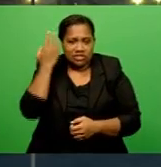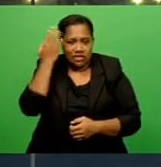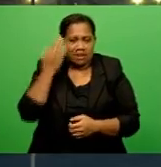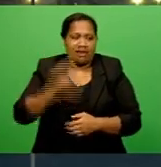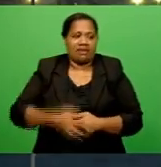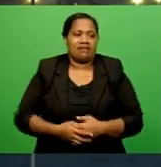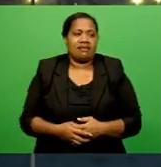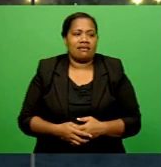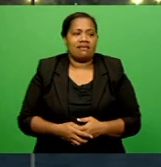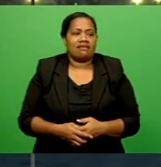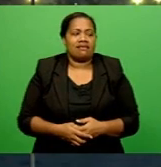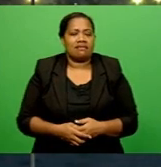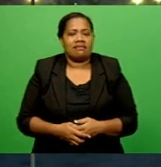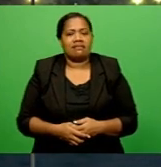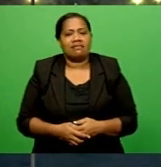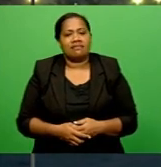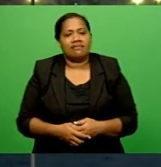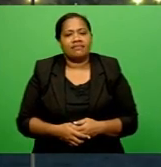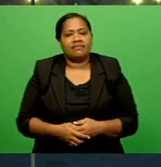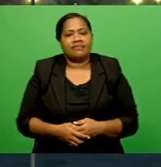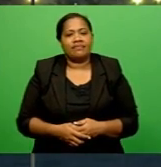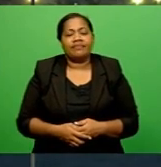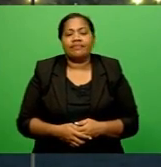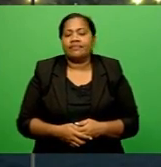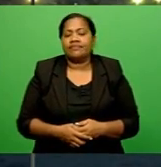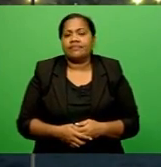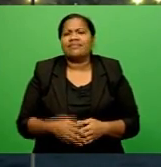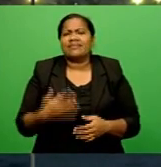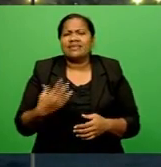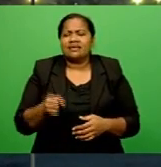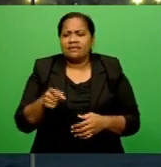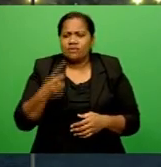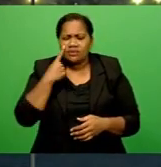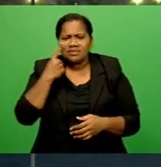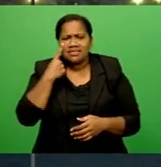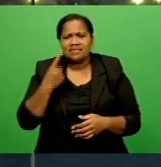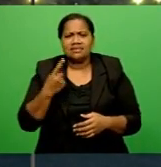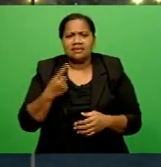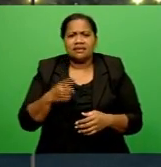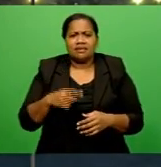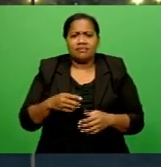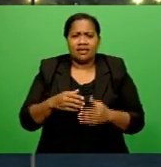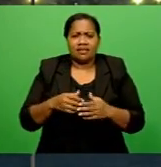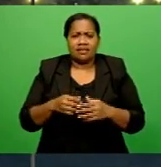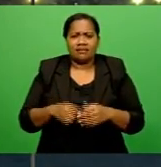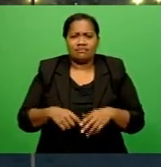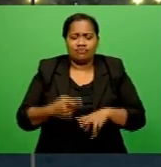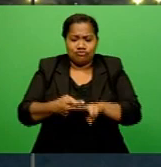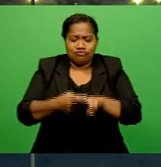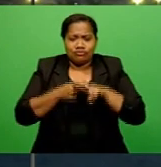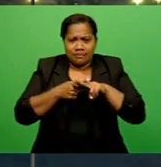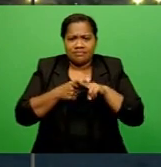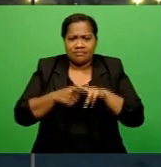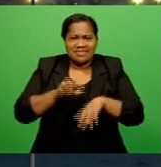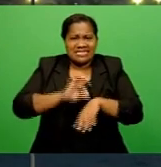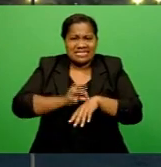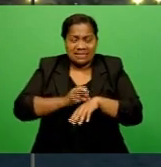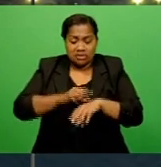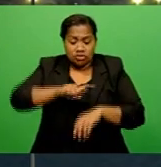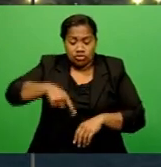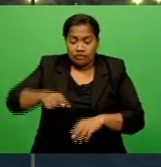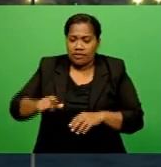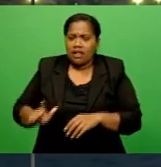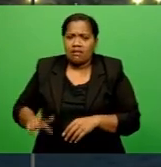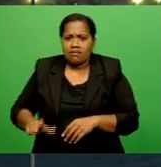News. Up to 8 cases are seen daily by the post-rape clinics in Suva and Lambasa. A majority of these are